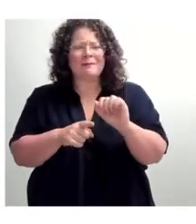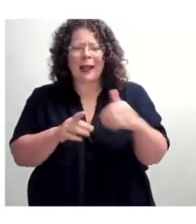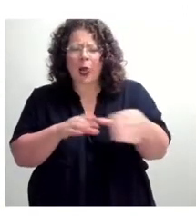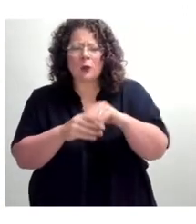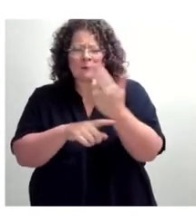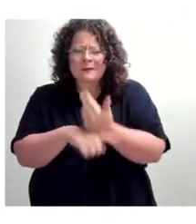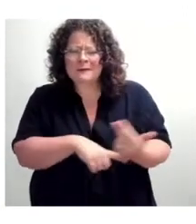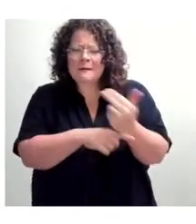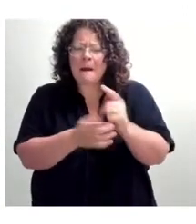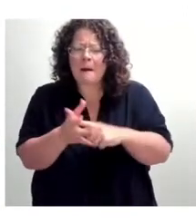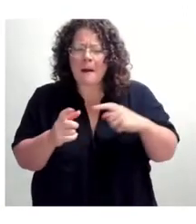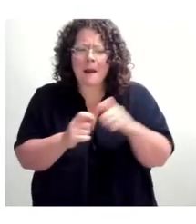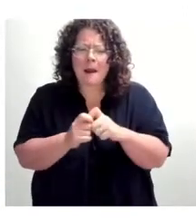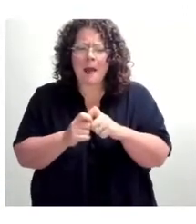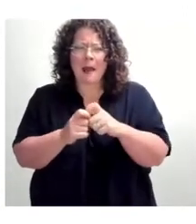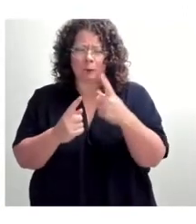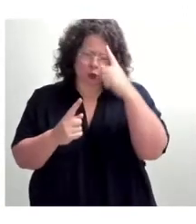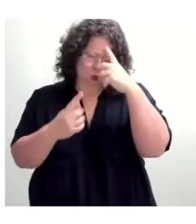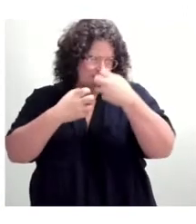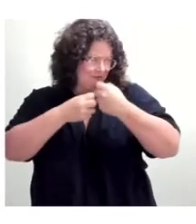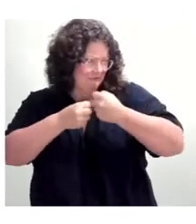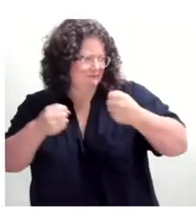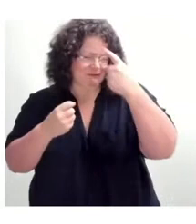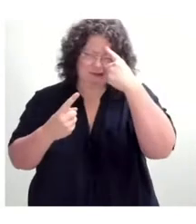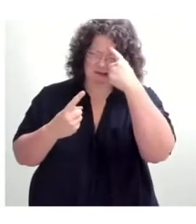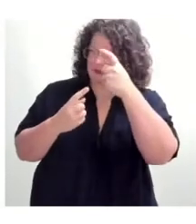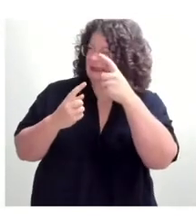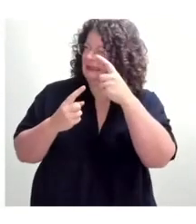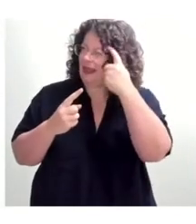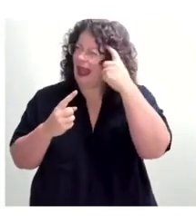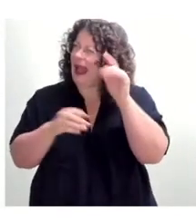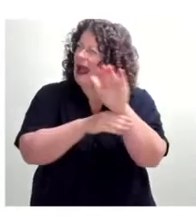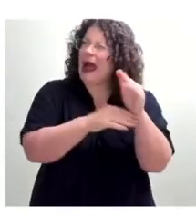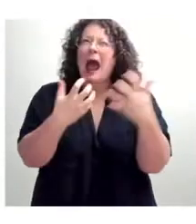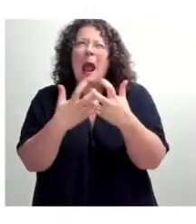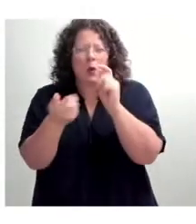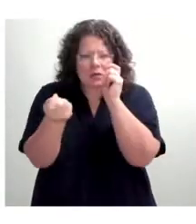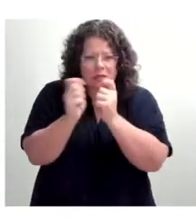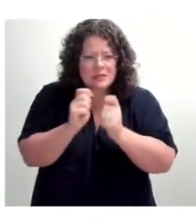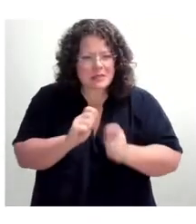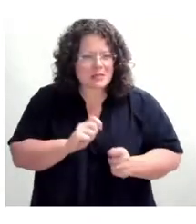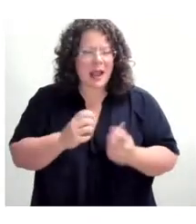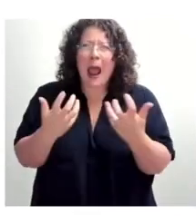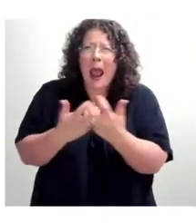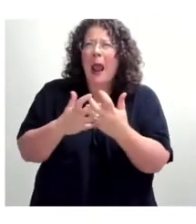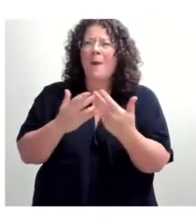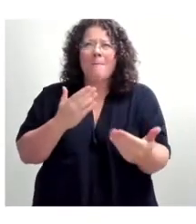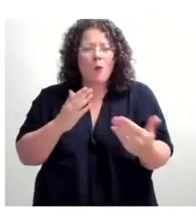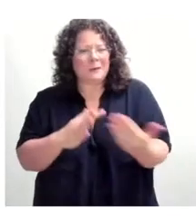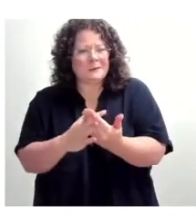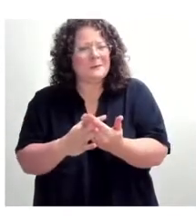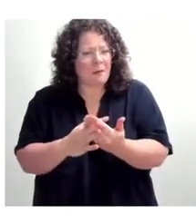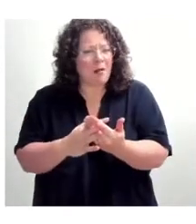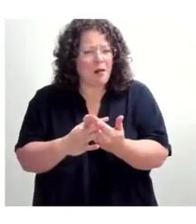still one or two examples when we have 400 brands that touch billions of consumers everywhere. You know, one of the examples I was inspired